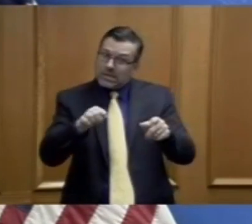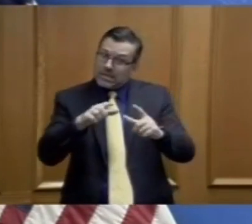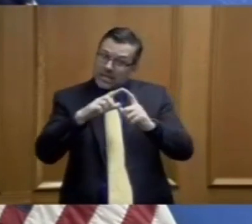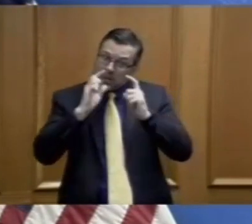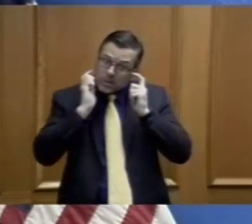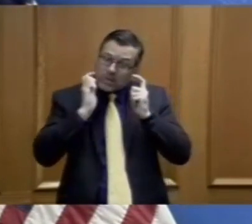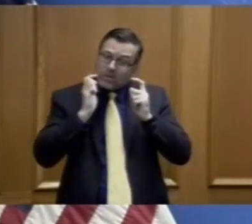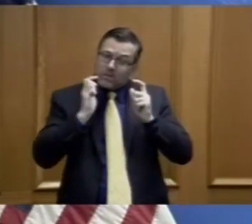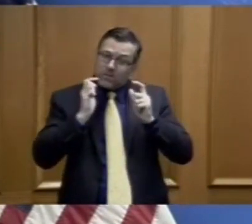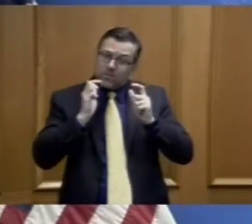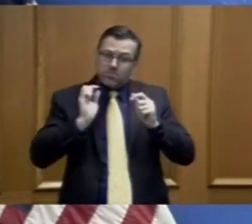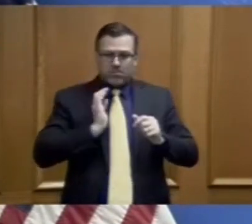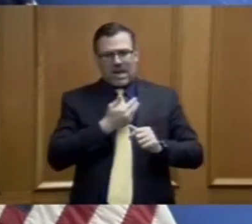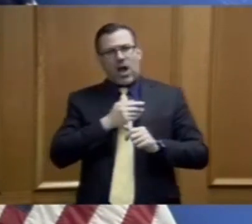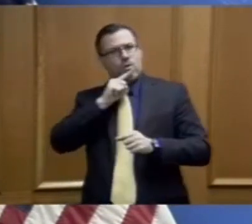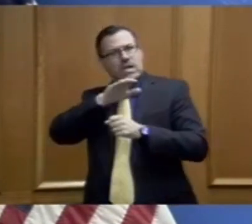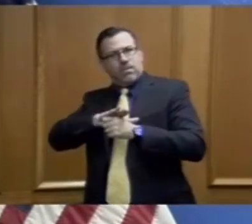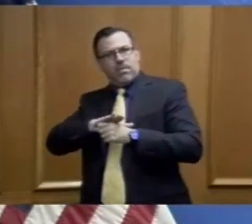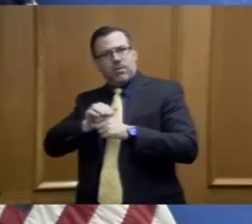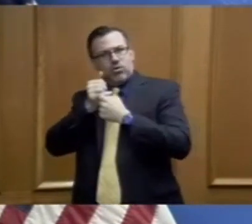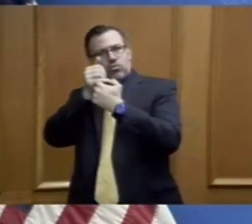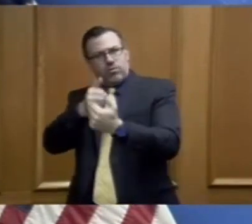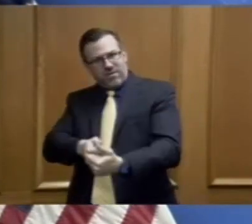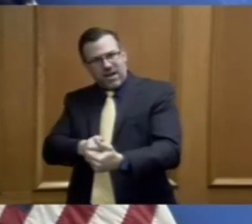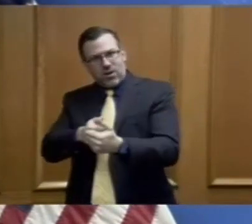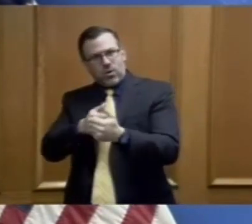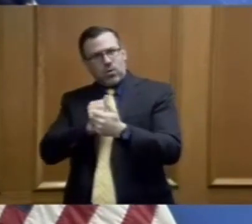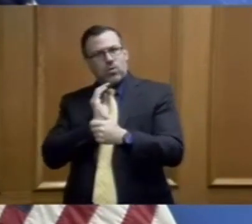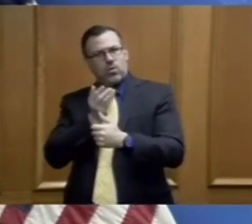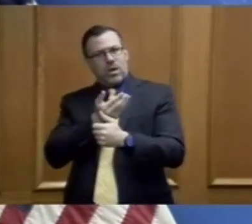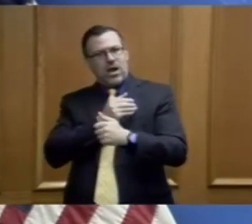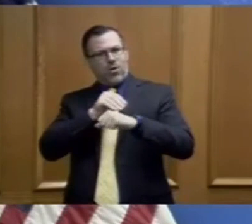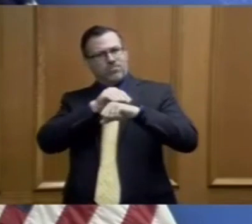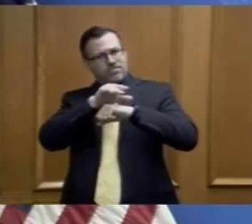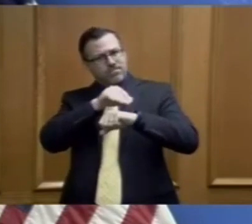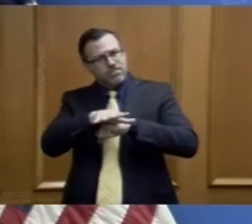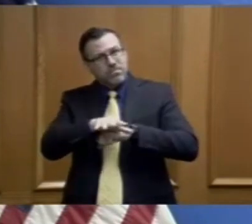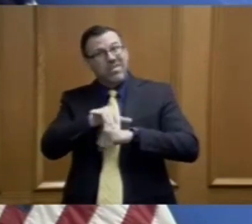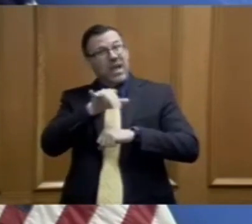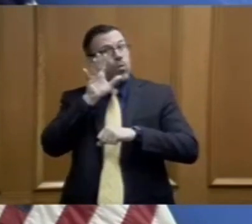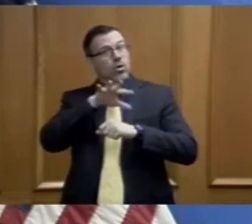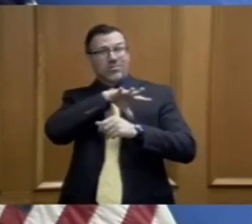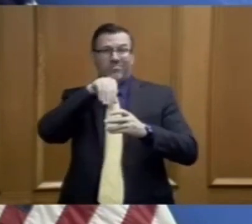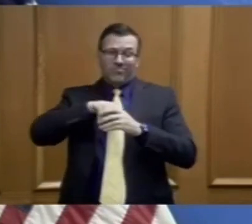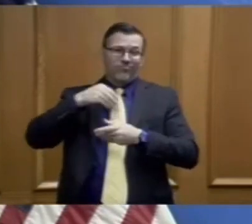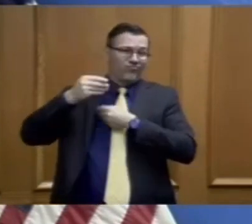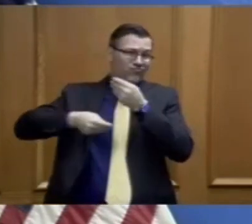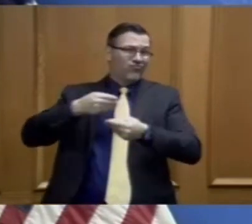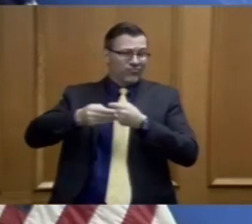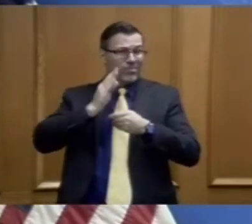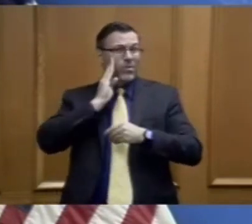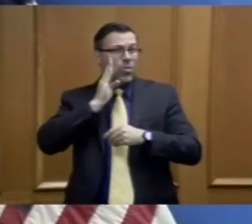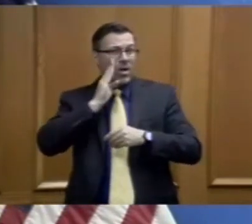to following guidelines that are going to be a part of the new habits that we need to make sure we're doing.